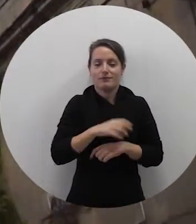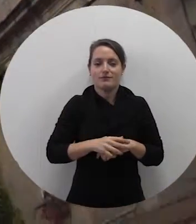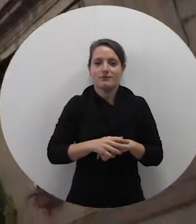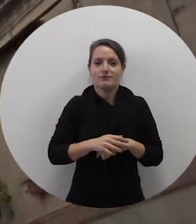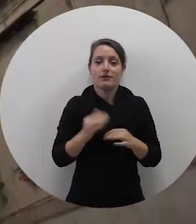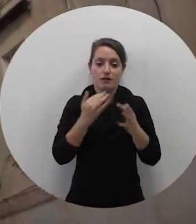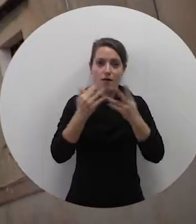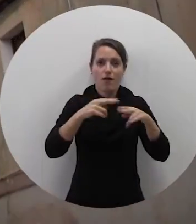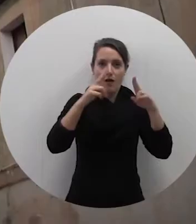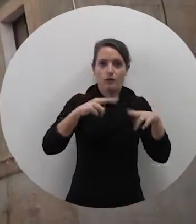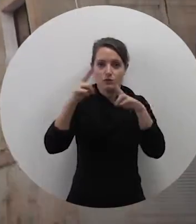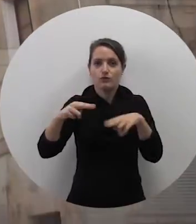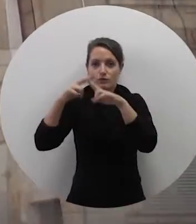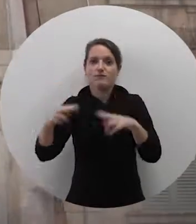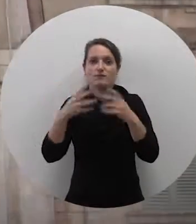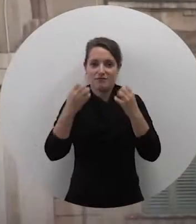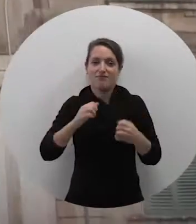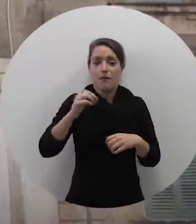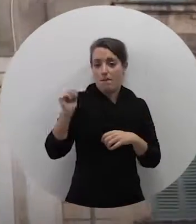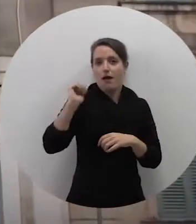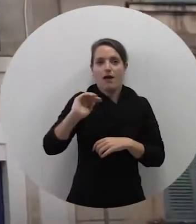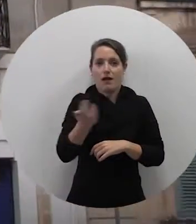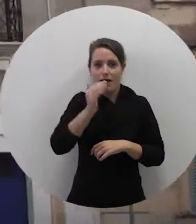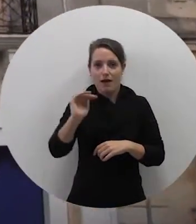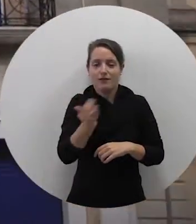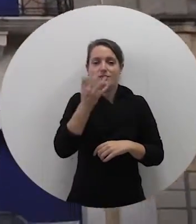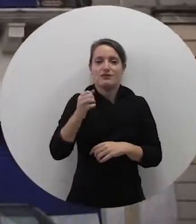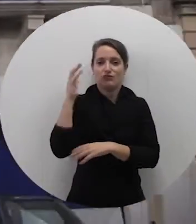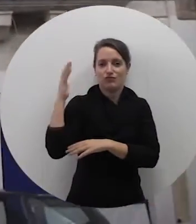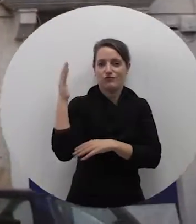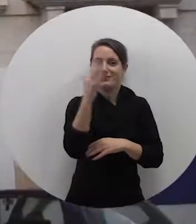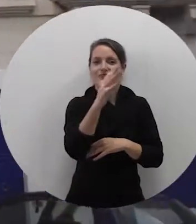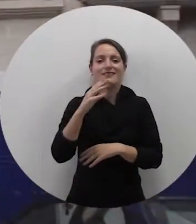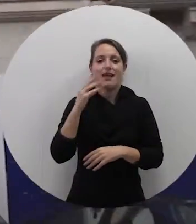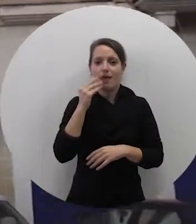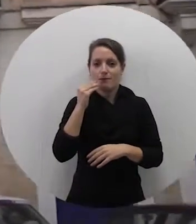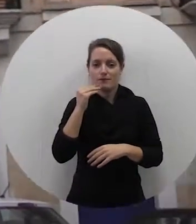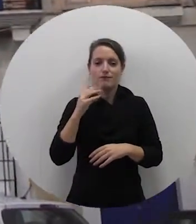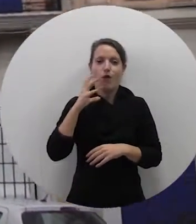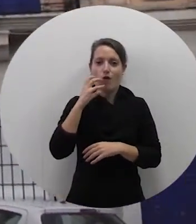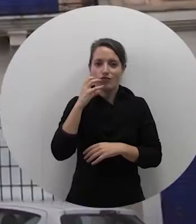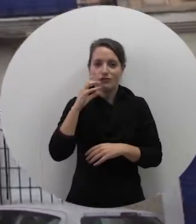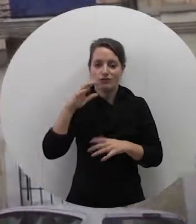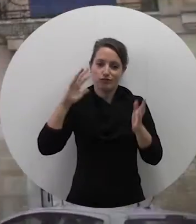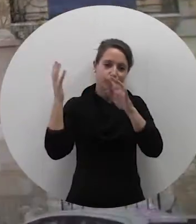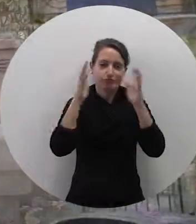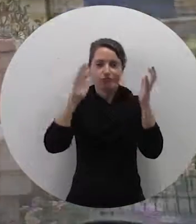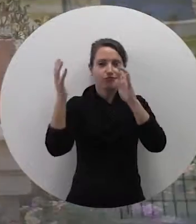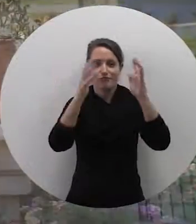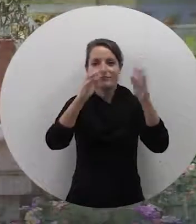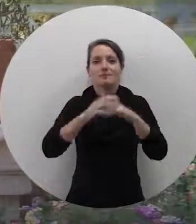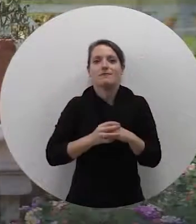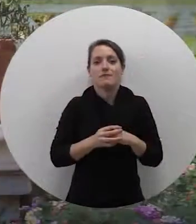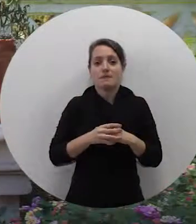has approximately 4,000 inhabitants. Many of the traditional townhouses in Balzan still have